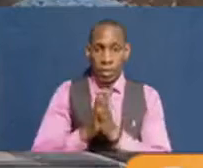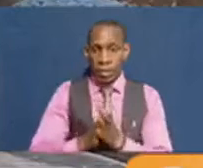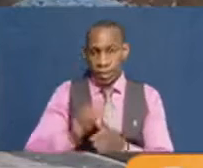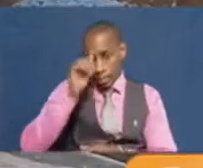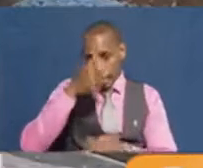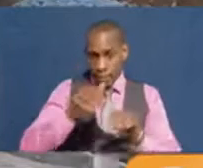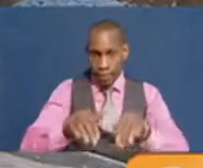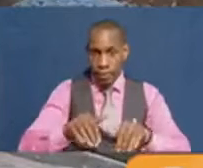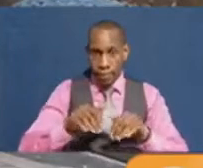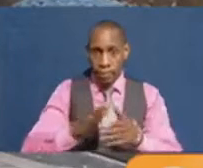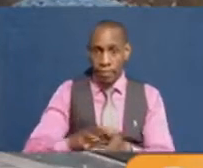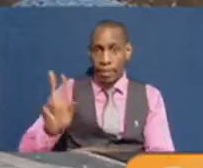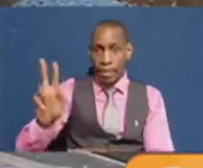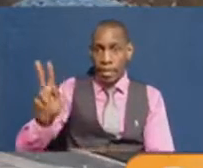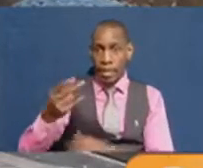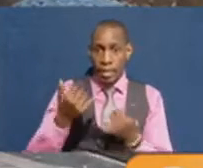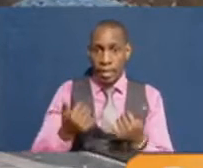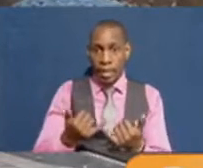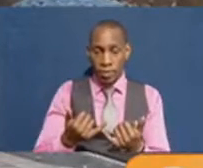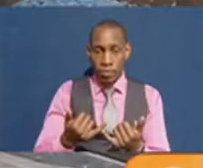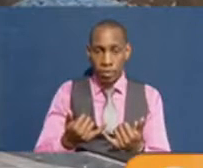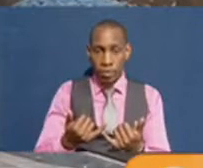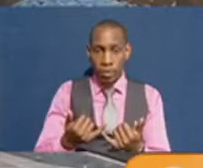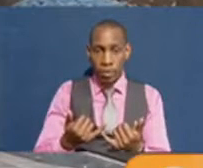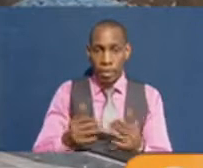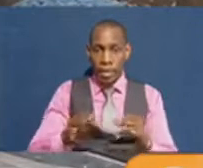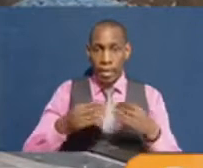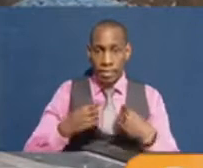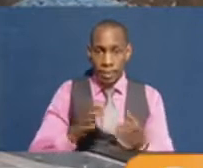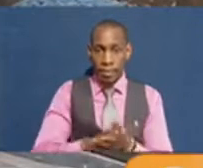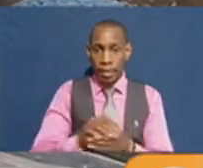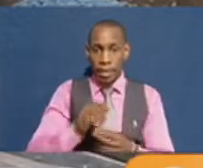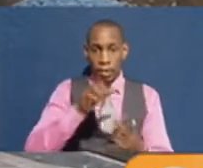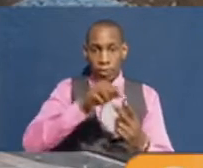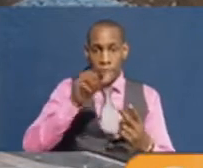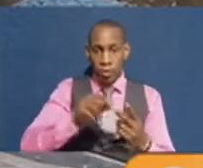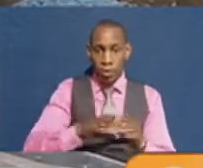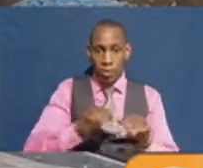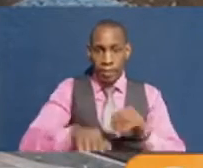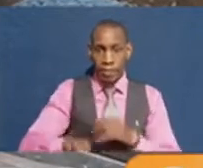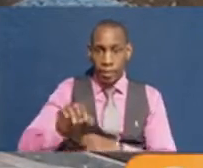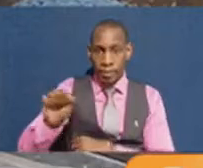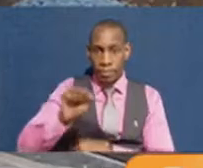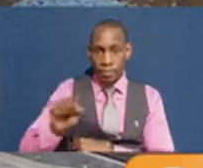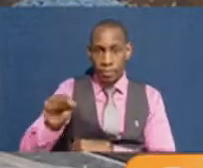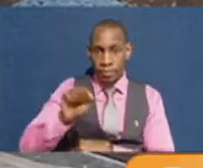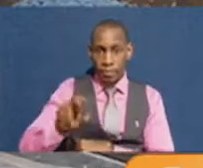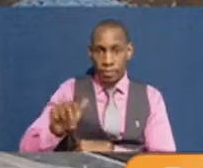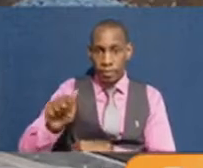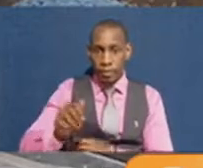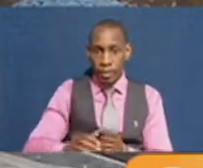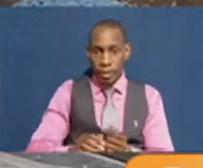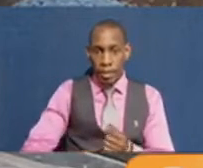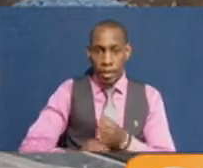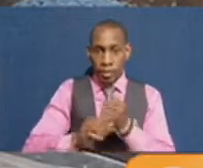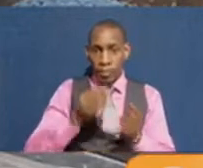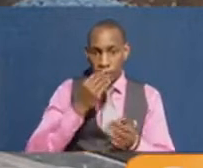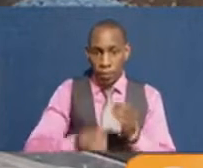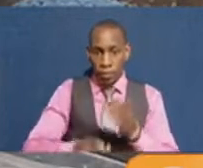smart farm, and Kenya is slowly warming up to cassava as an alternative crop to boost food production. Scientists at the